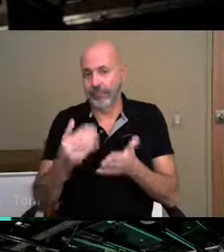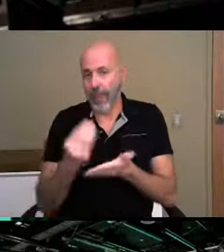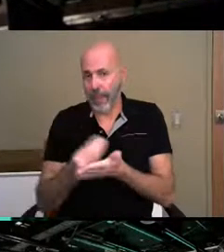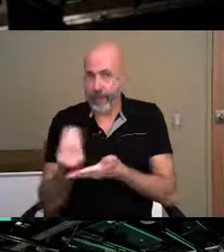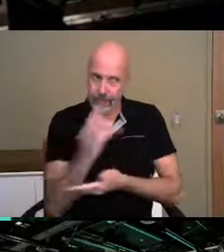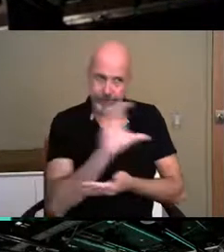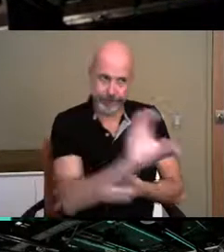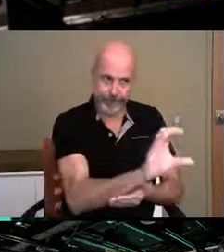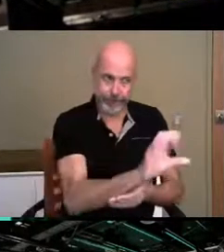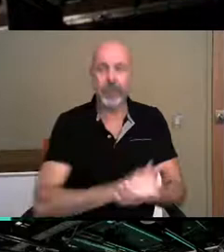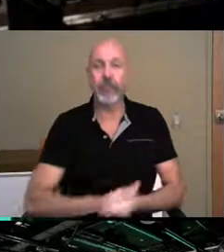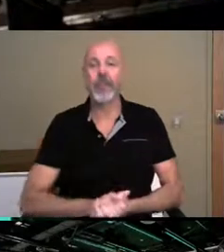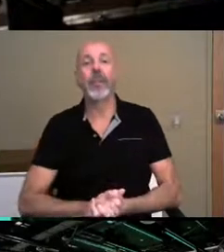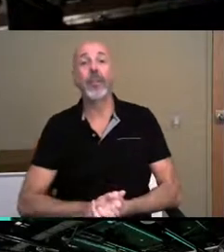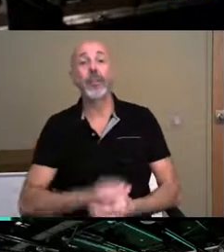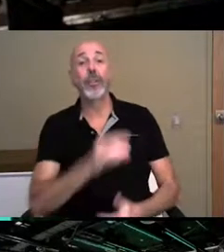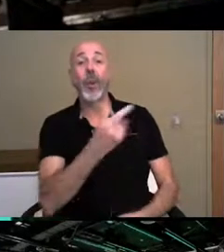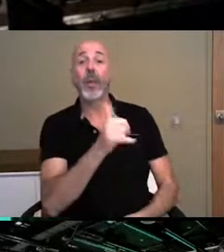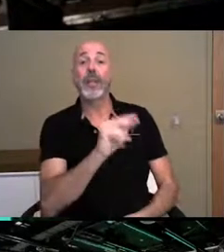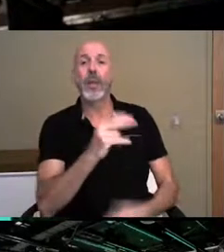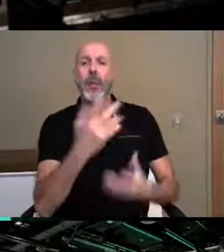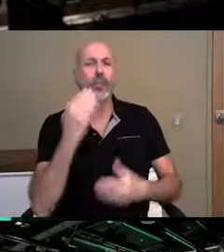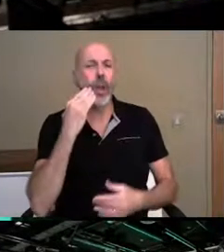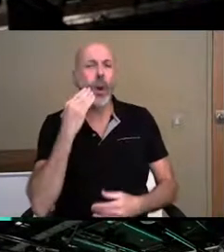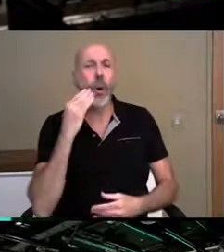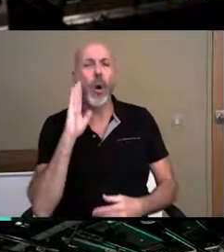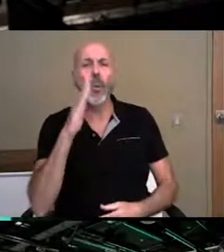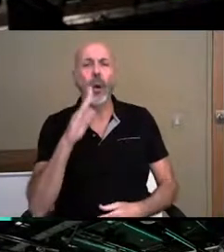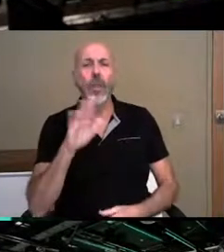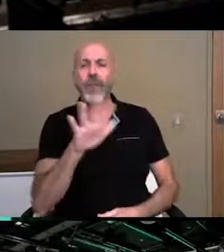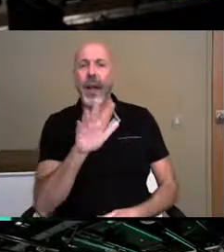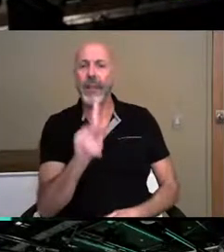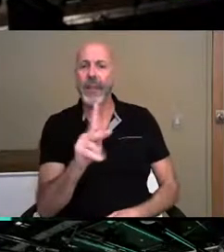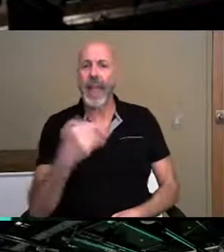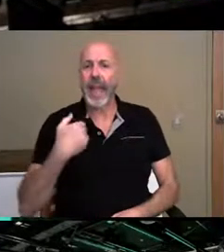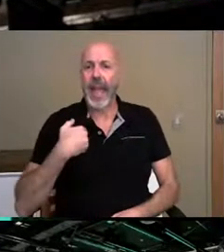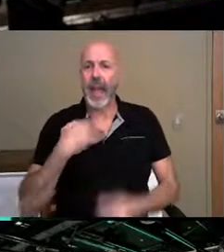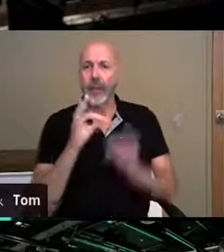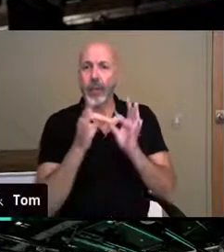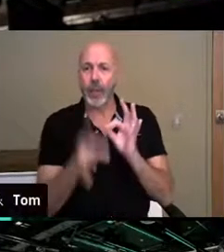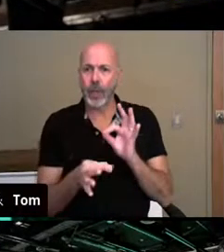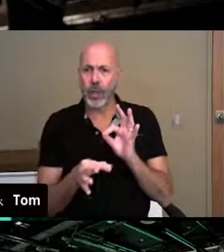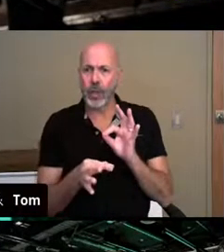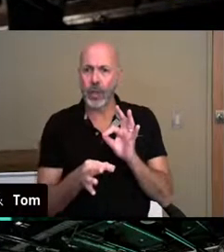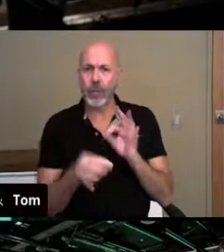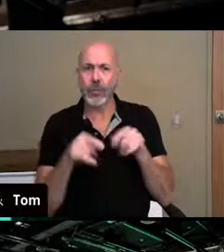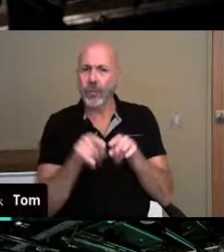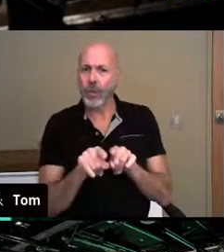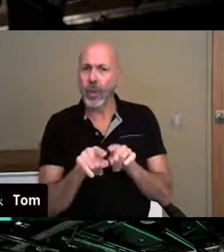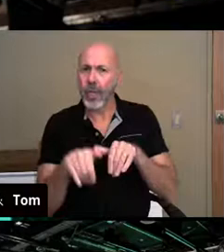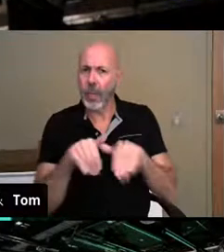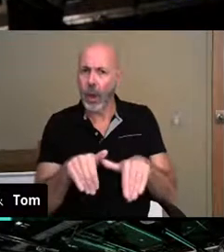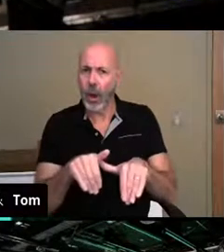So Augustine wants to know if the 5K walk will have interpreters. And Augustine, I'm